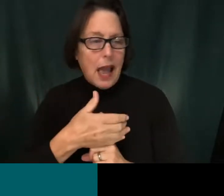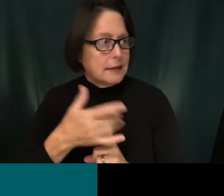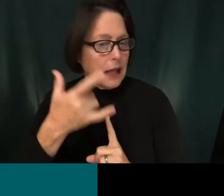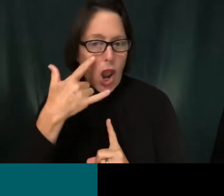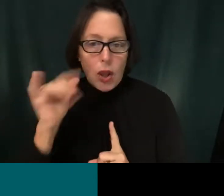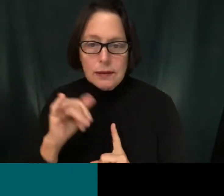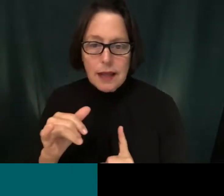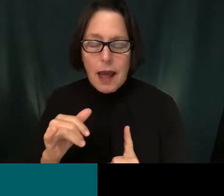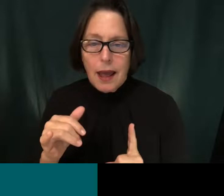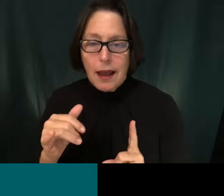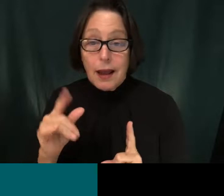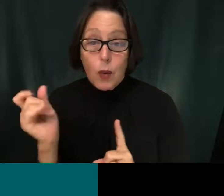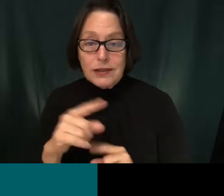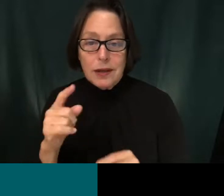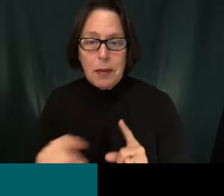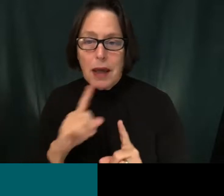to be